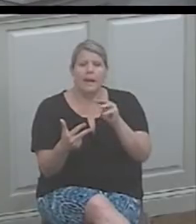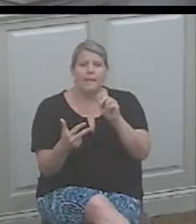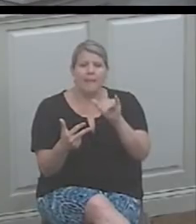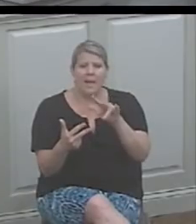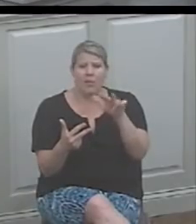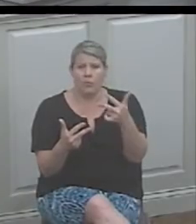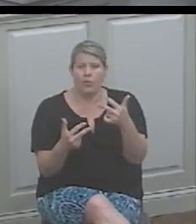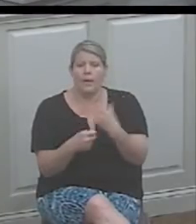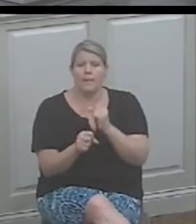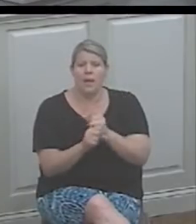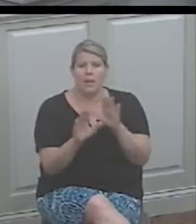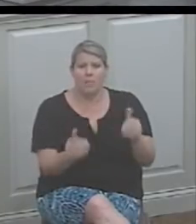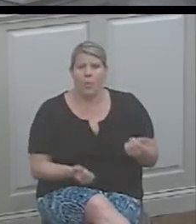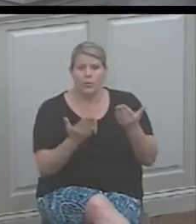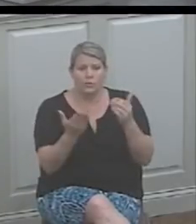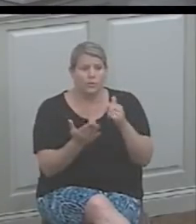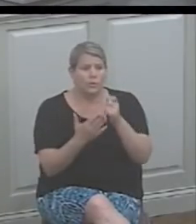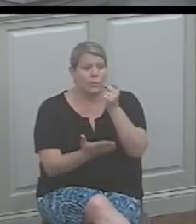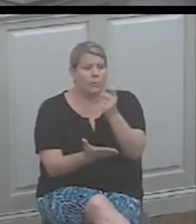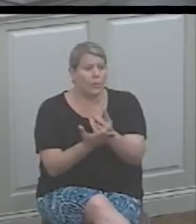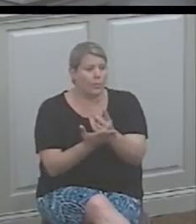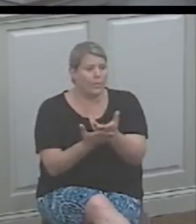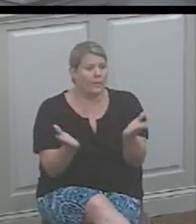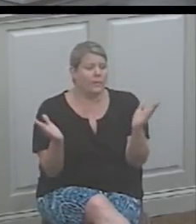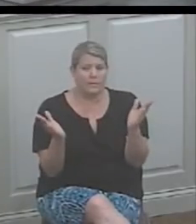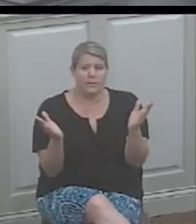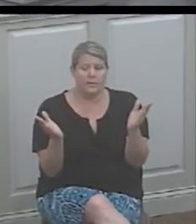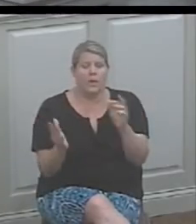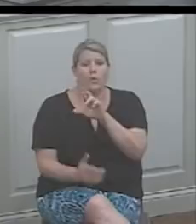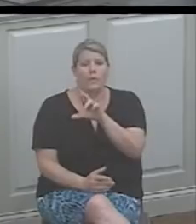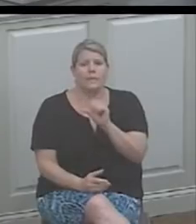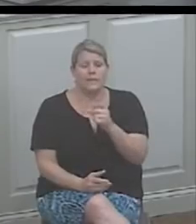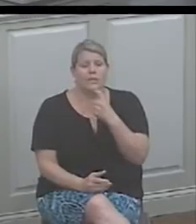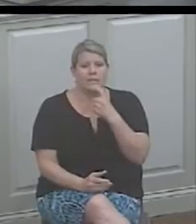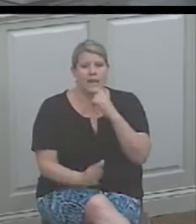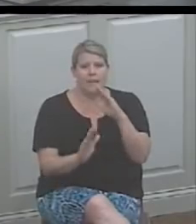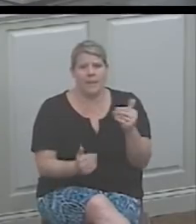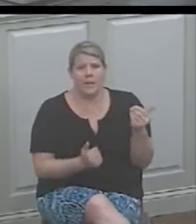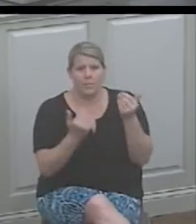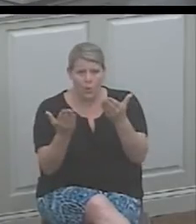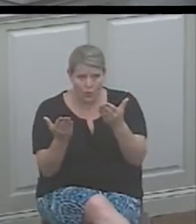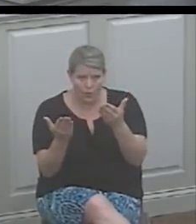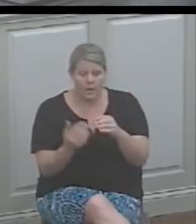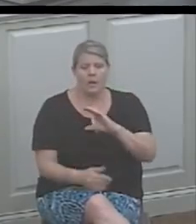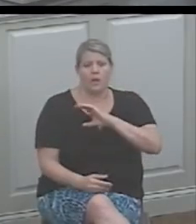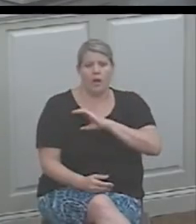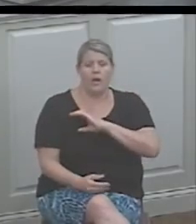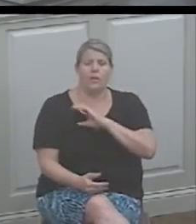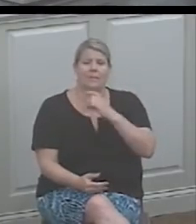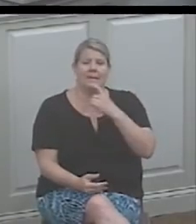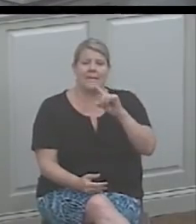motion to approve those minutes? So moved. Second. Thanks, Commissioner Sears. Second by Commissioner Cottle.